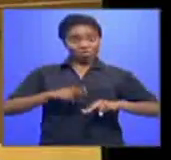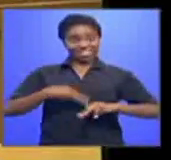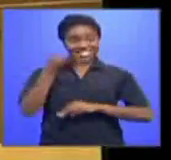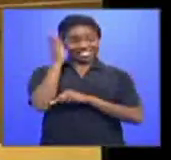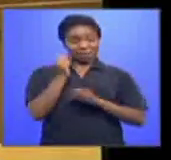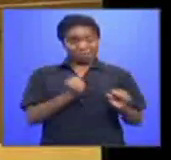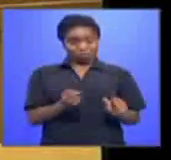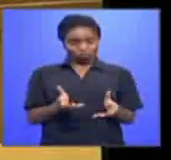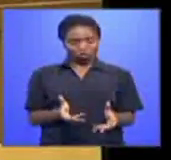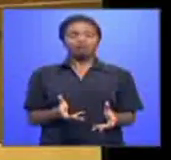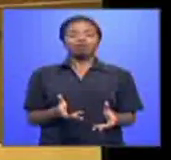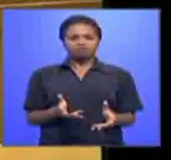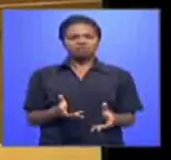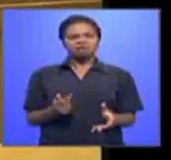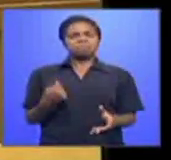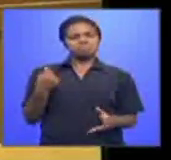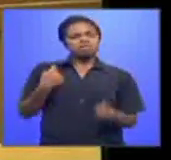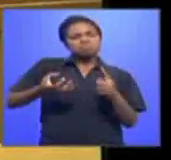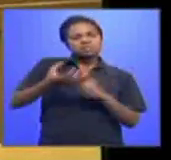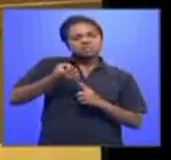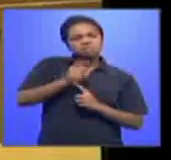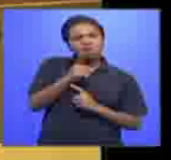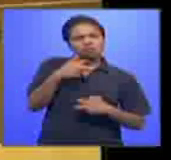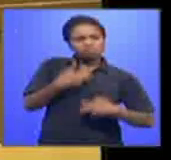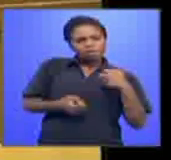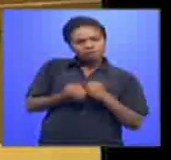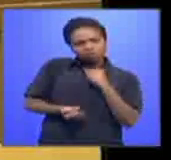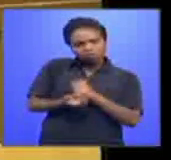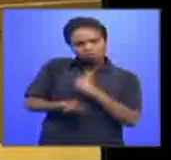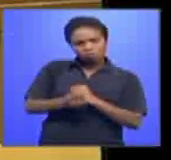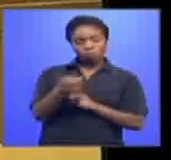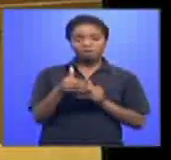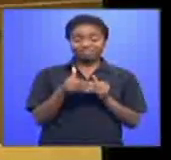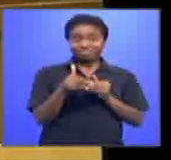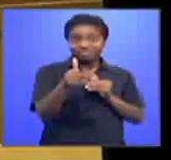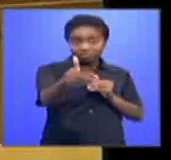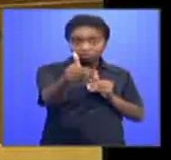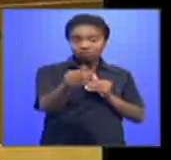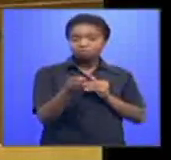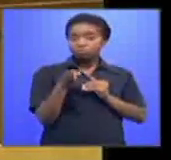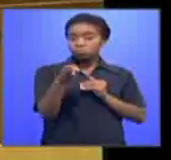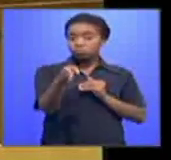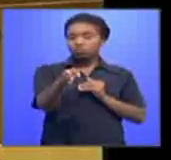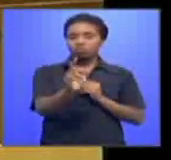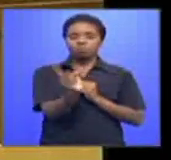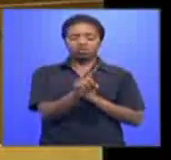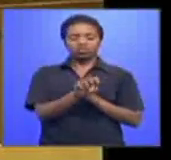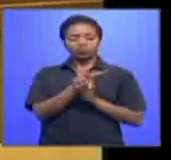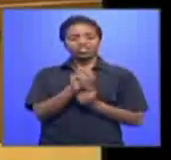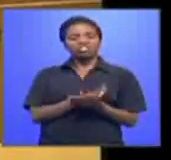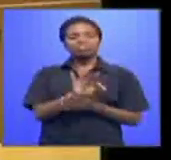also to discuss our program of action for